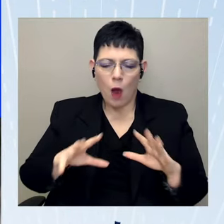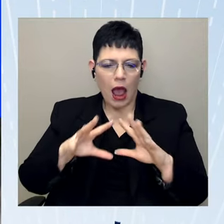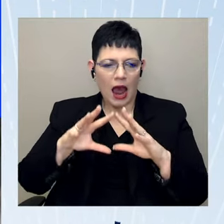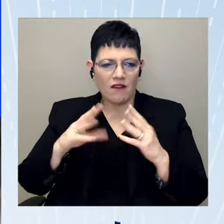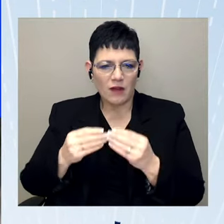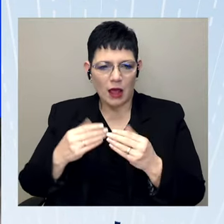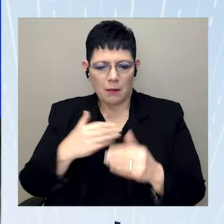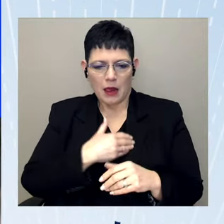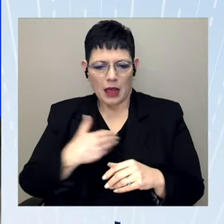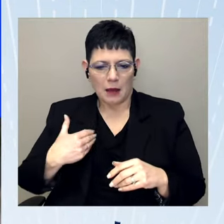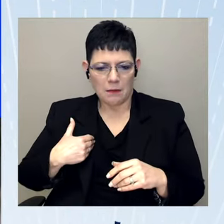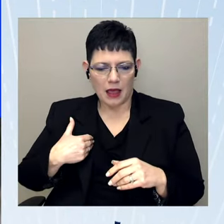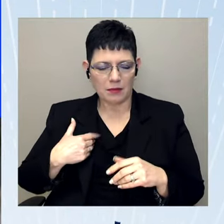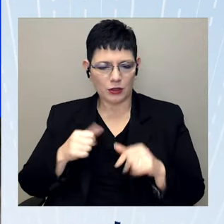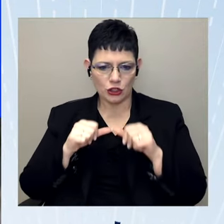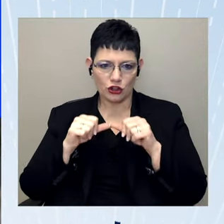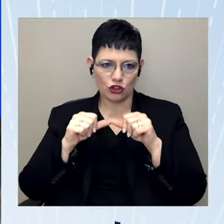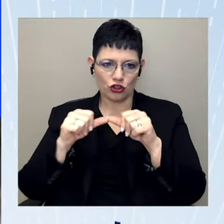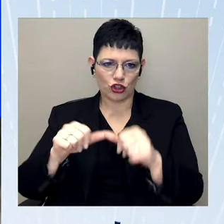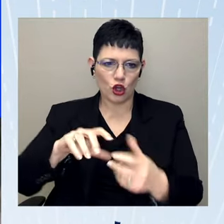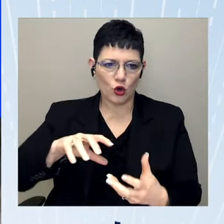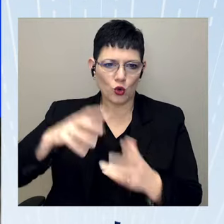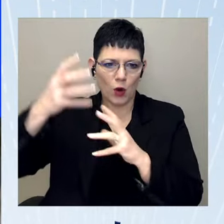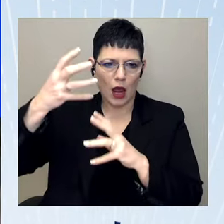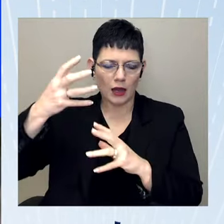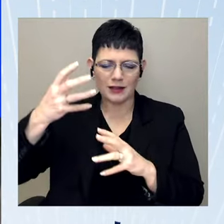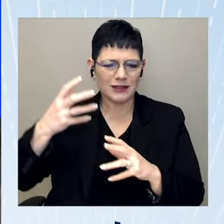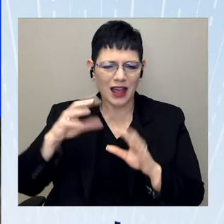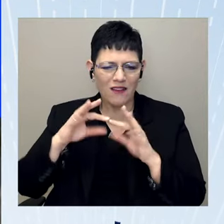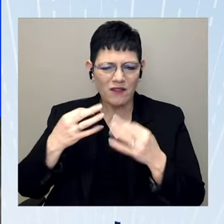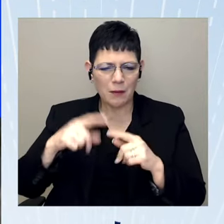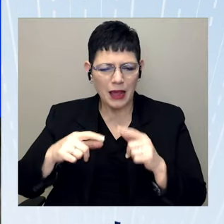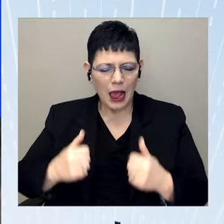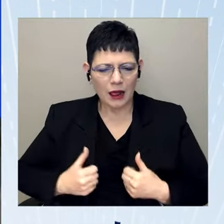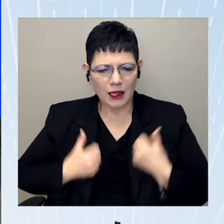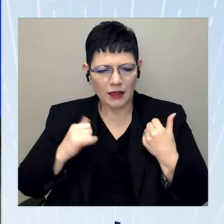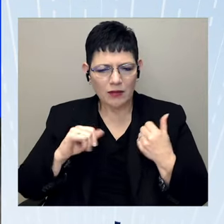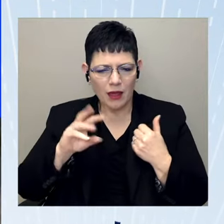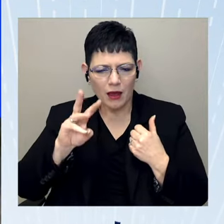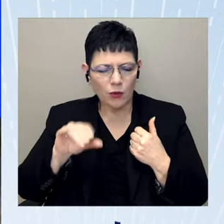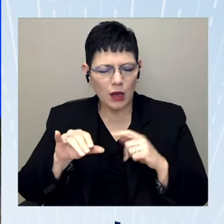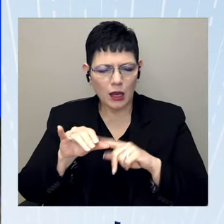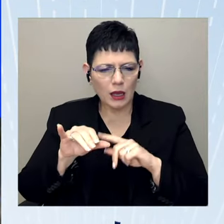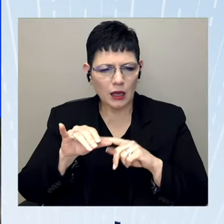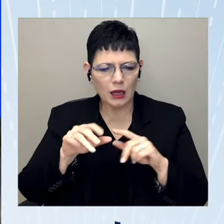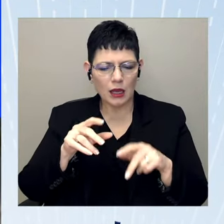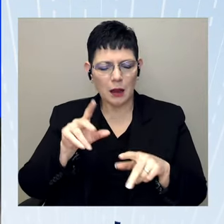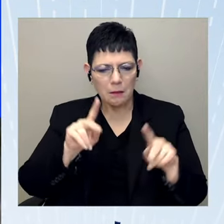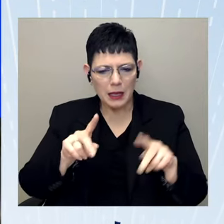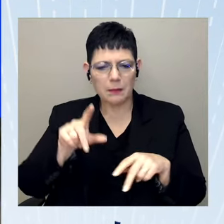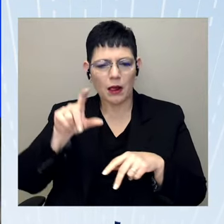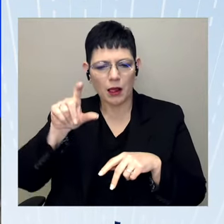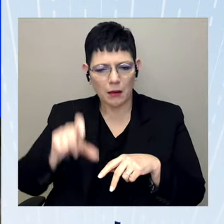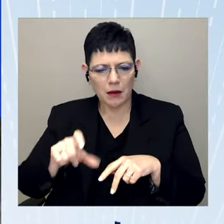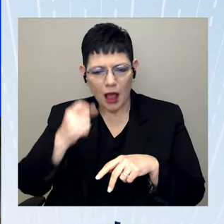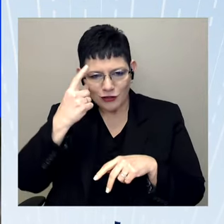a state of crisis. We can't live like that. Caregiving doesn't work unless caregivers do. Right. Did you know that?